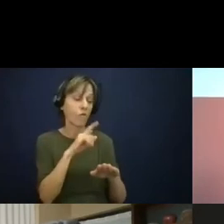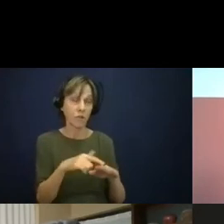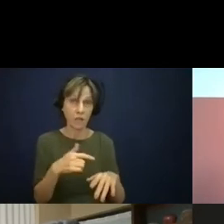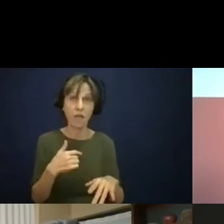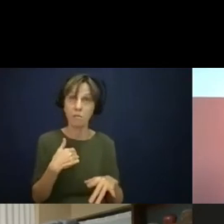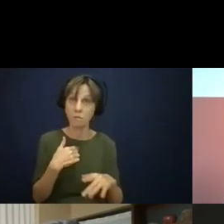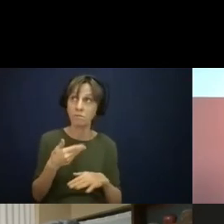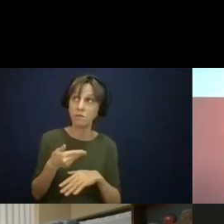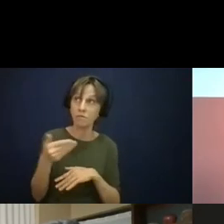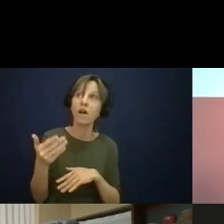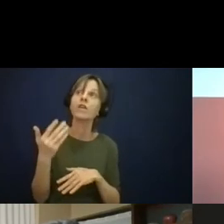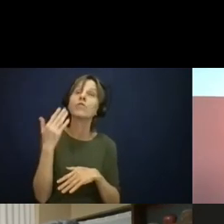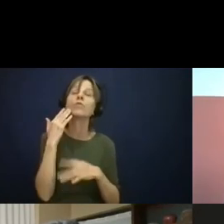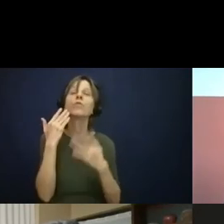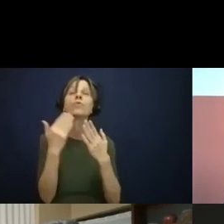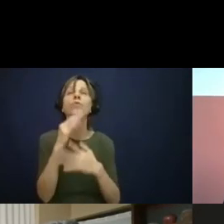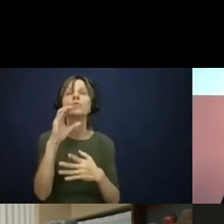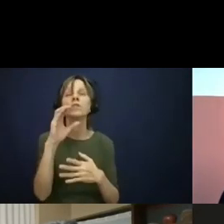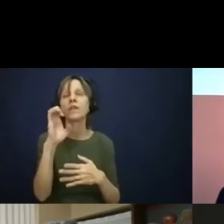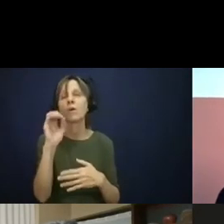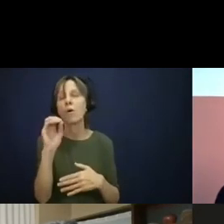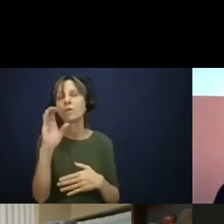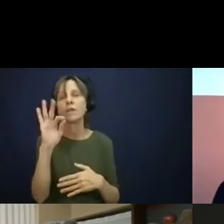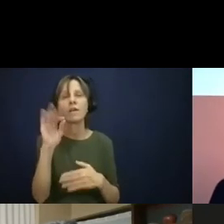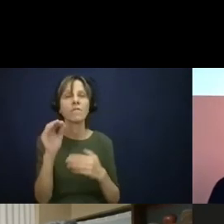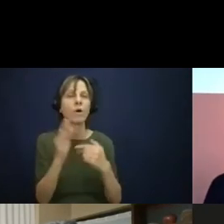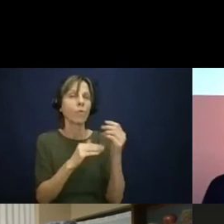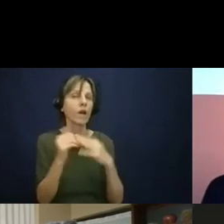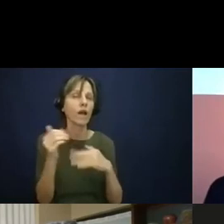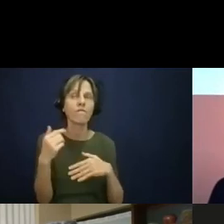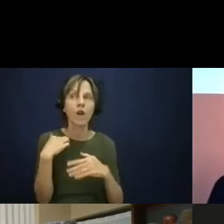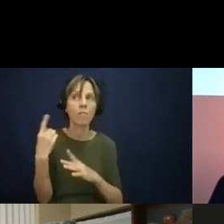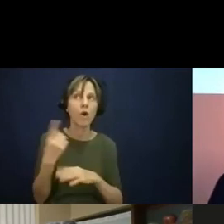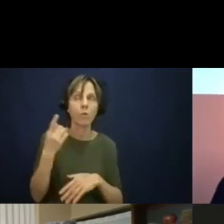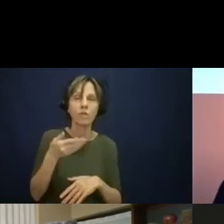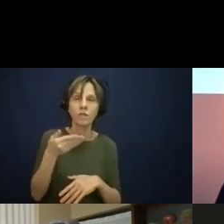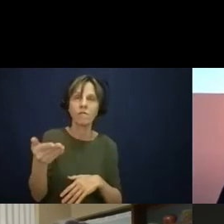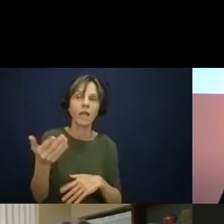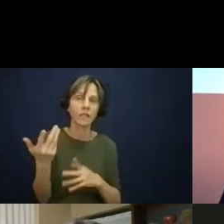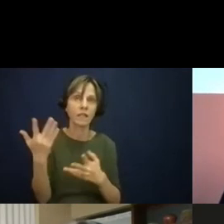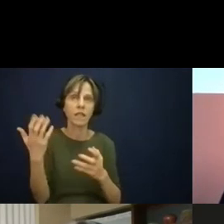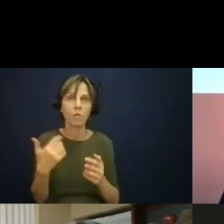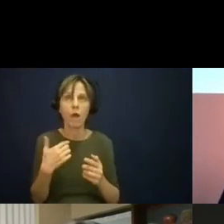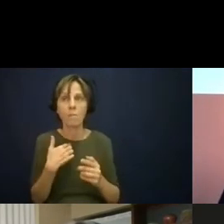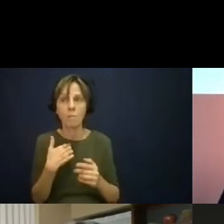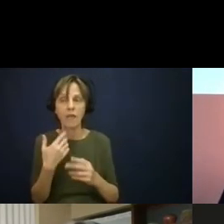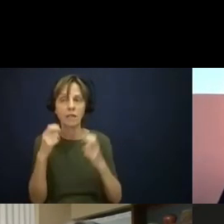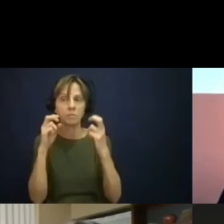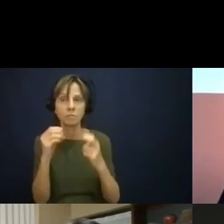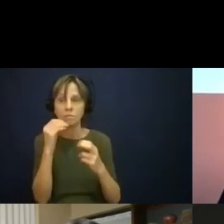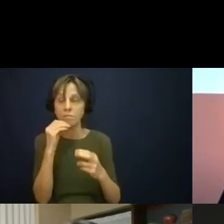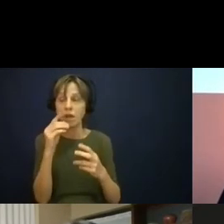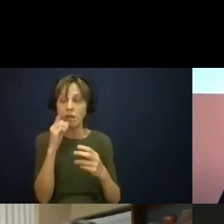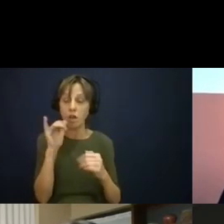invited to, like, when we get a new CEO or CFO, whatever, I'm always invited to the table. They want me to have lunch with this person, and